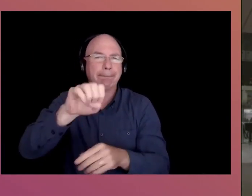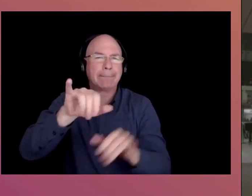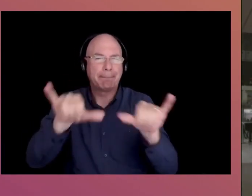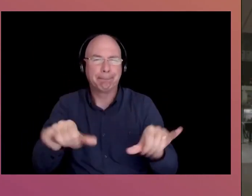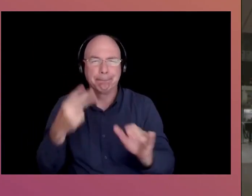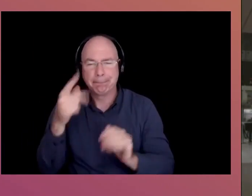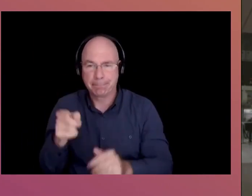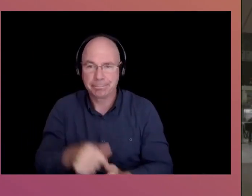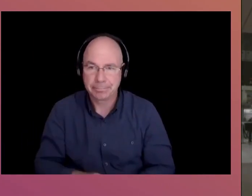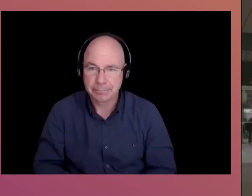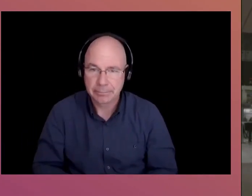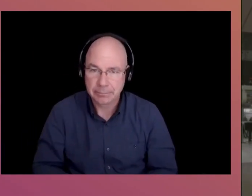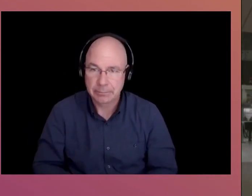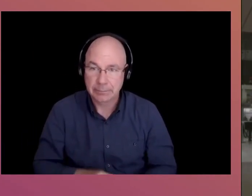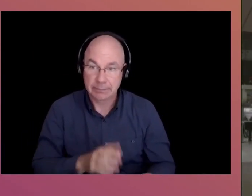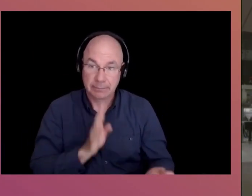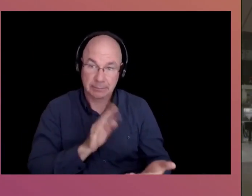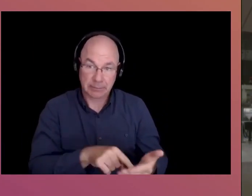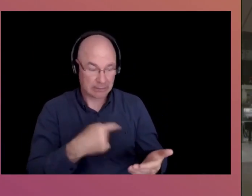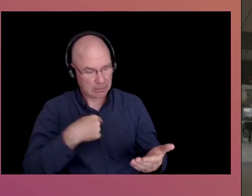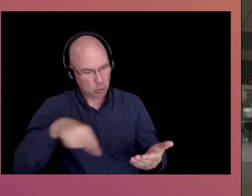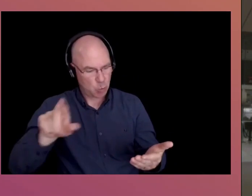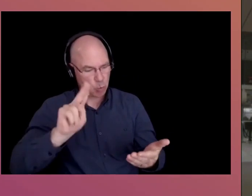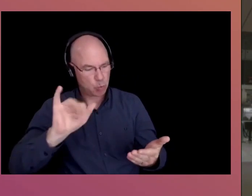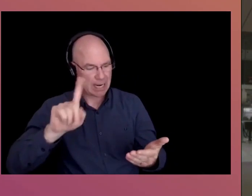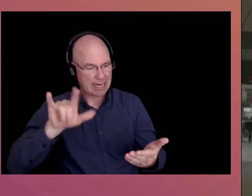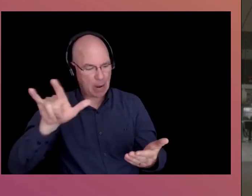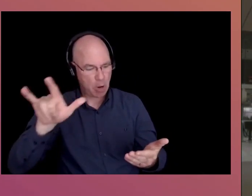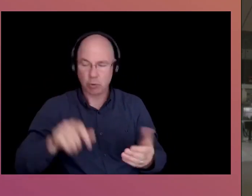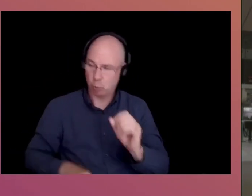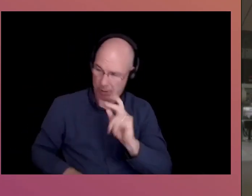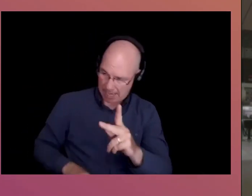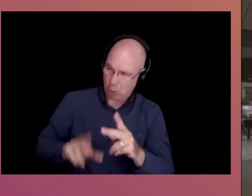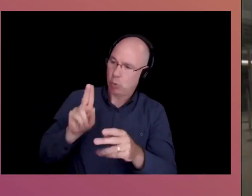Take me to the United Kiosk. Okay, United Kiosk.